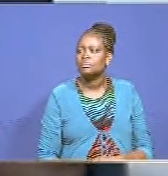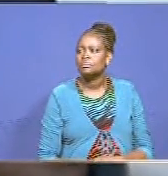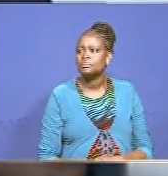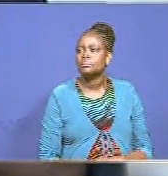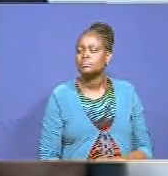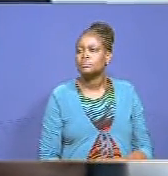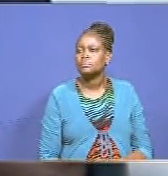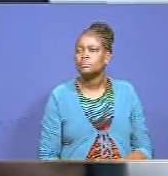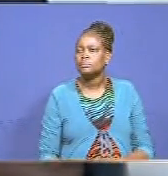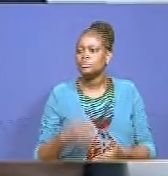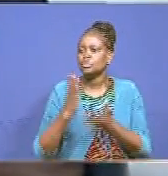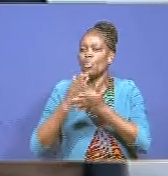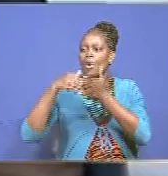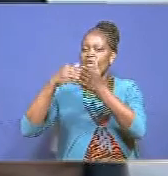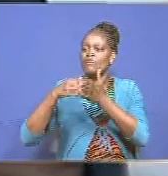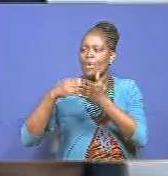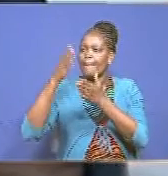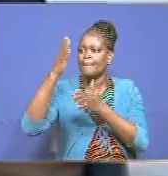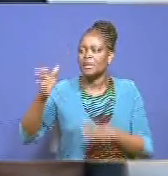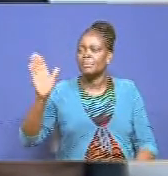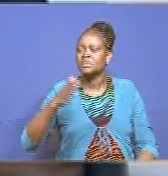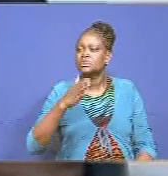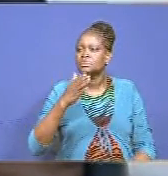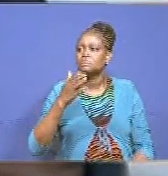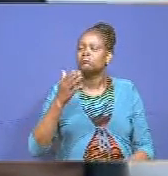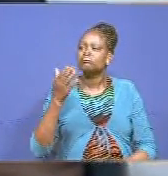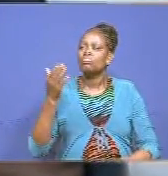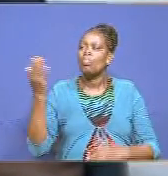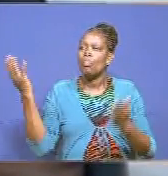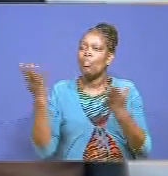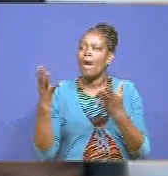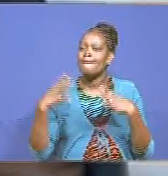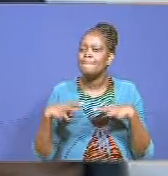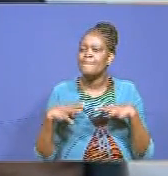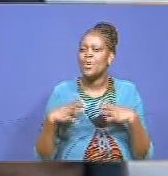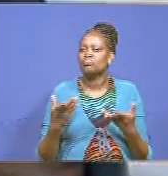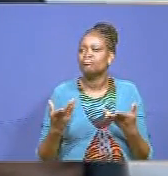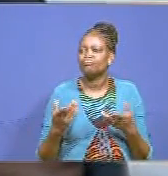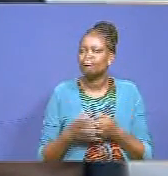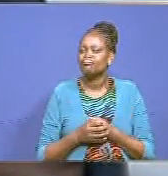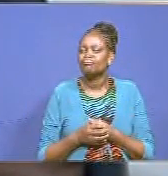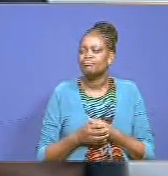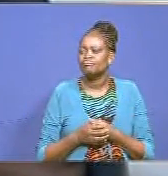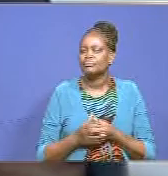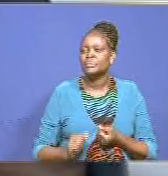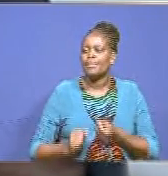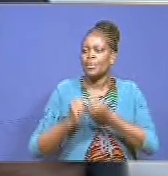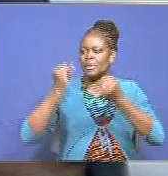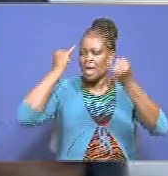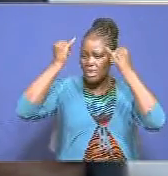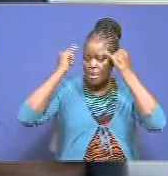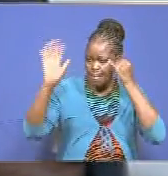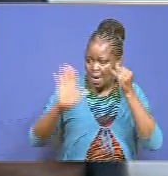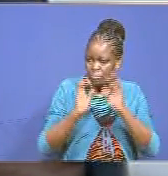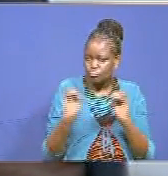We have a weak parliament, I would say, where guys are not standing for their ideologies. You see,